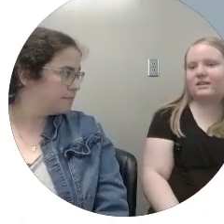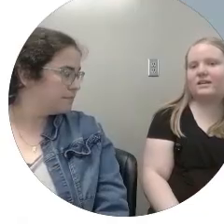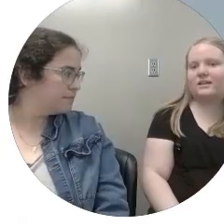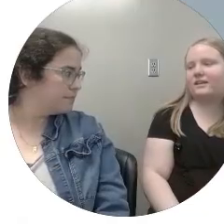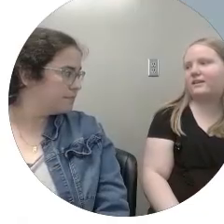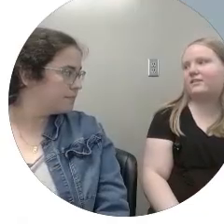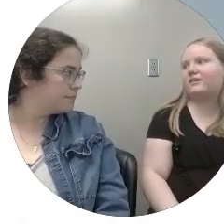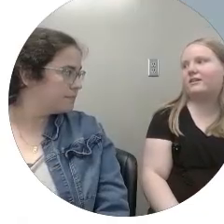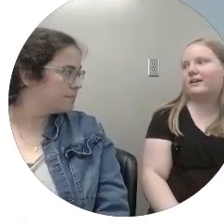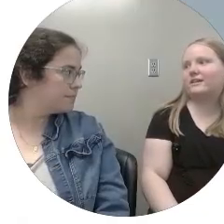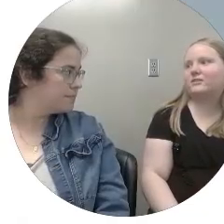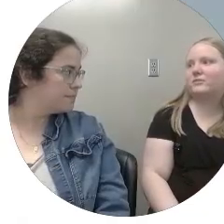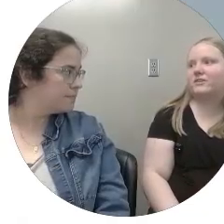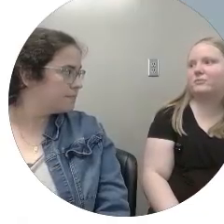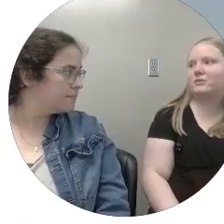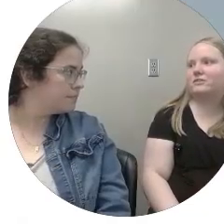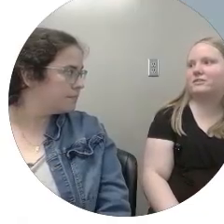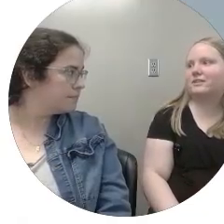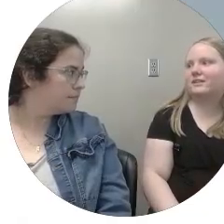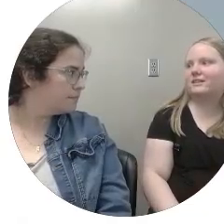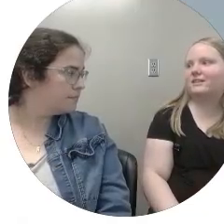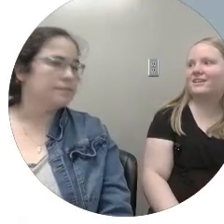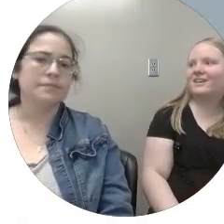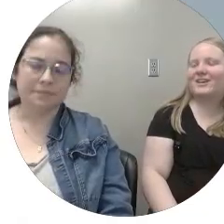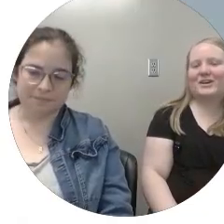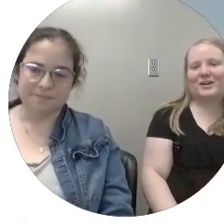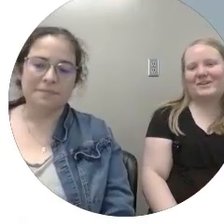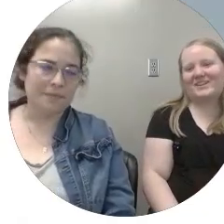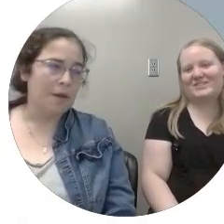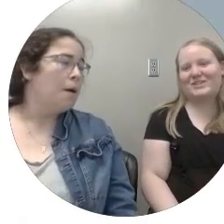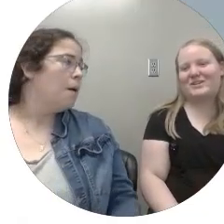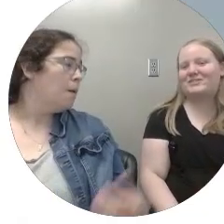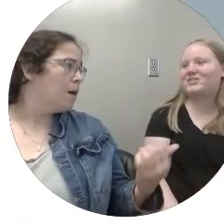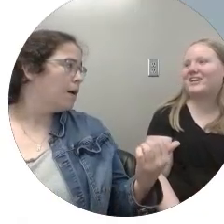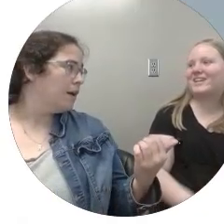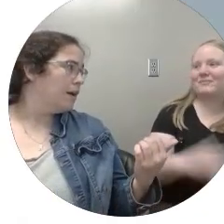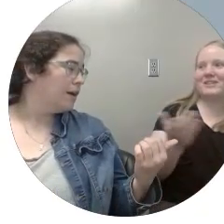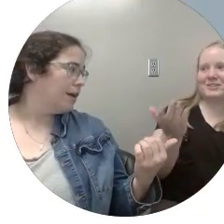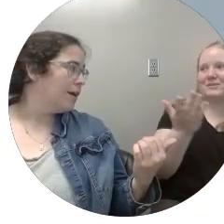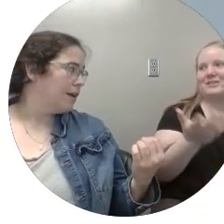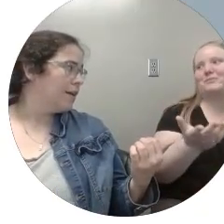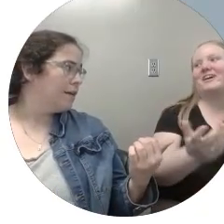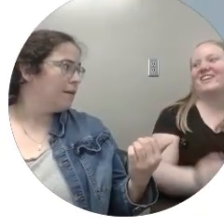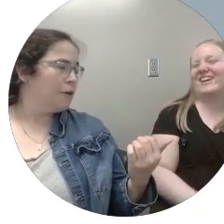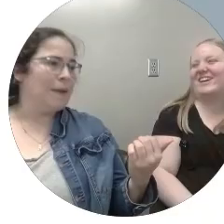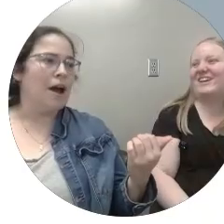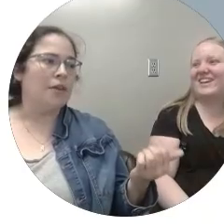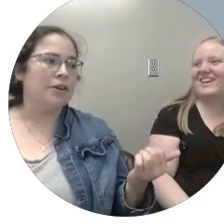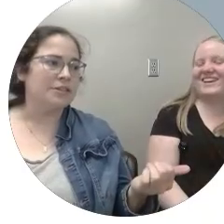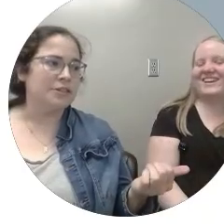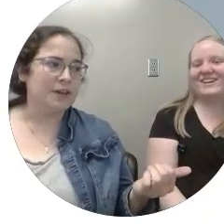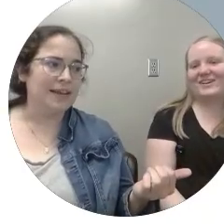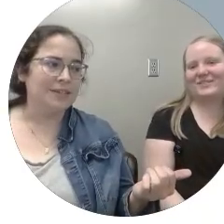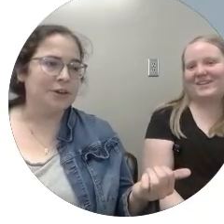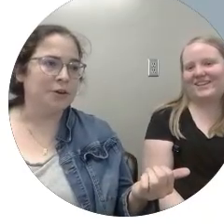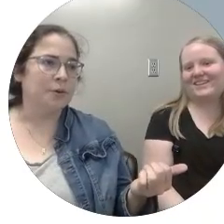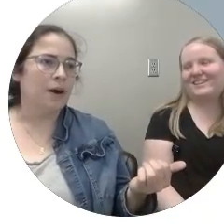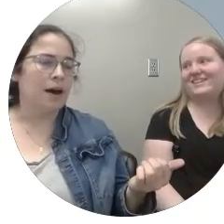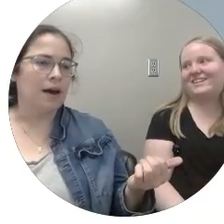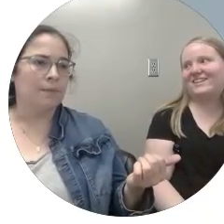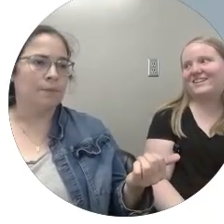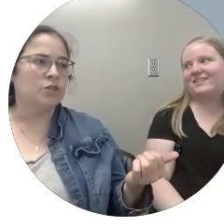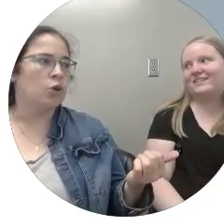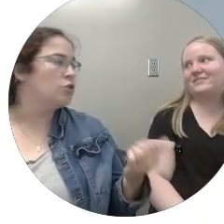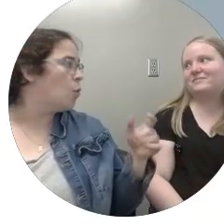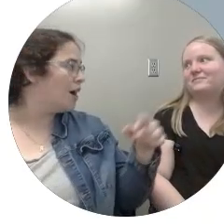his T, and he thought I asked him if he had brushed his teeth. So he was trying to get me to smell his breath. Or my other student